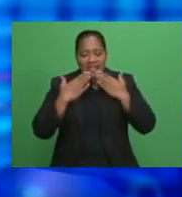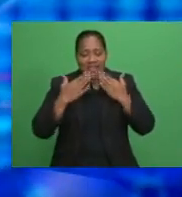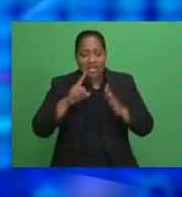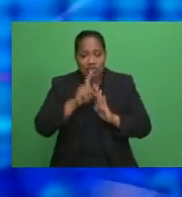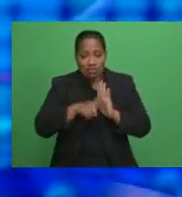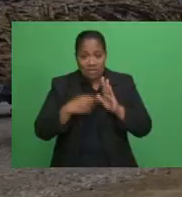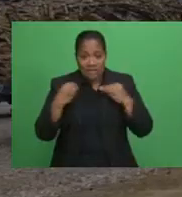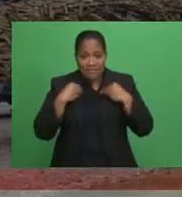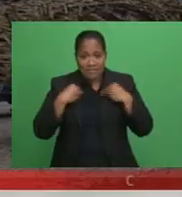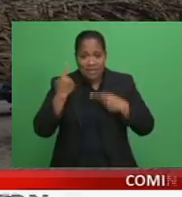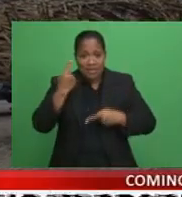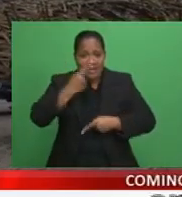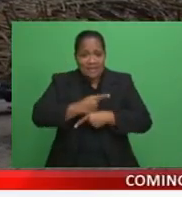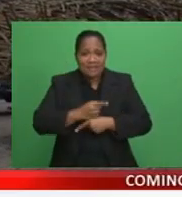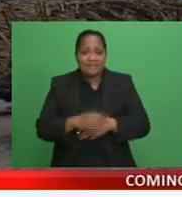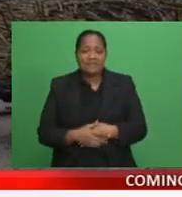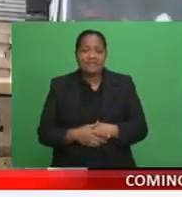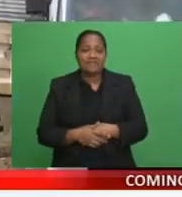business tonight,